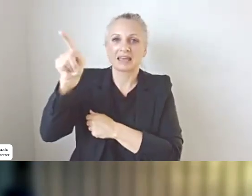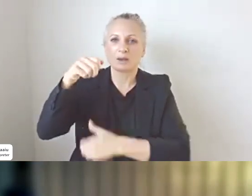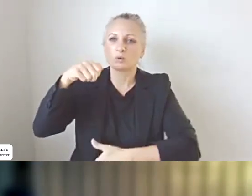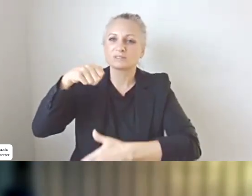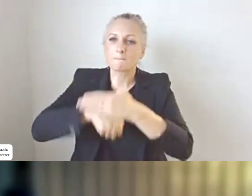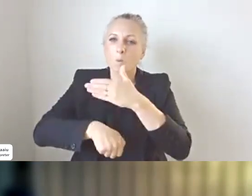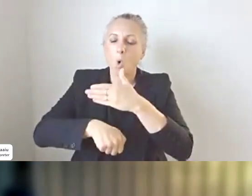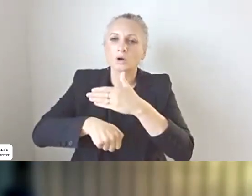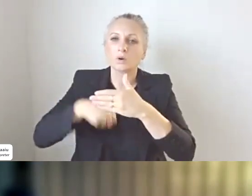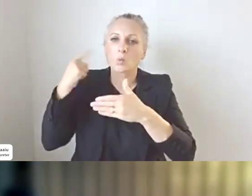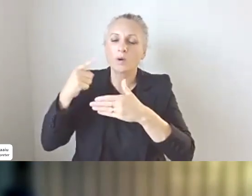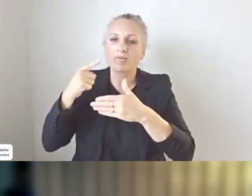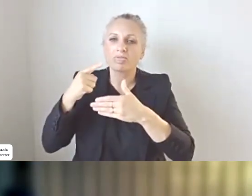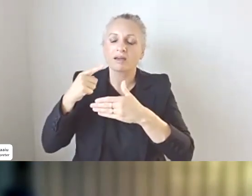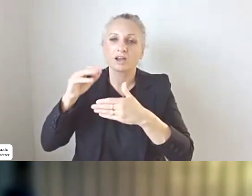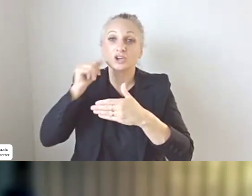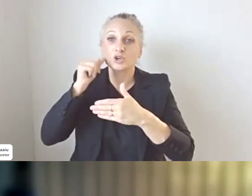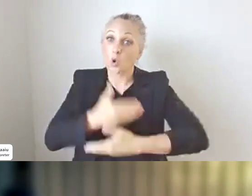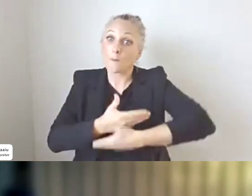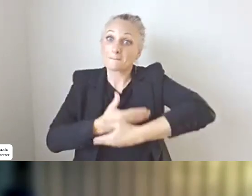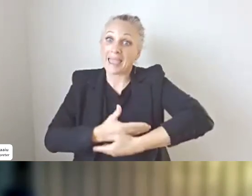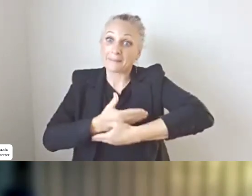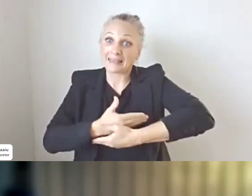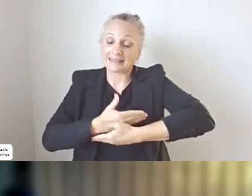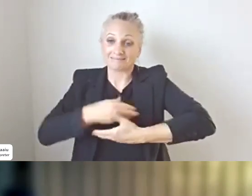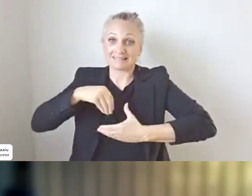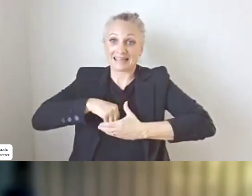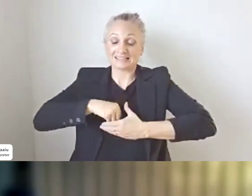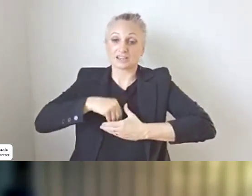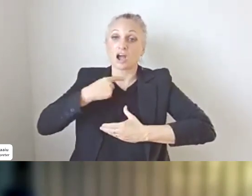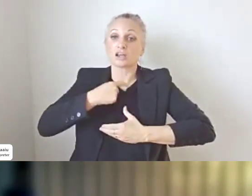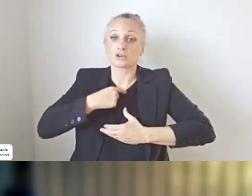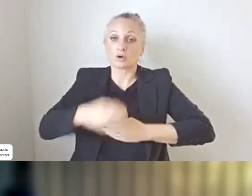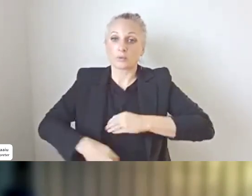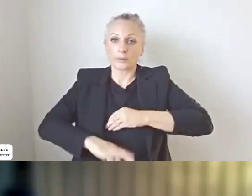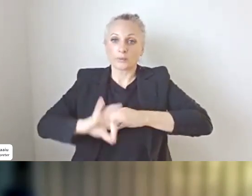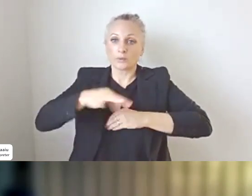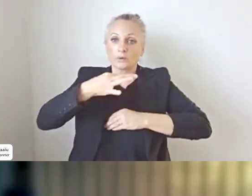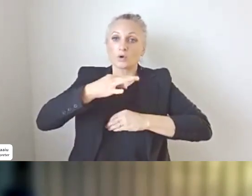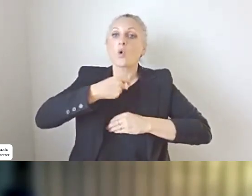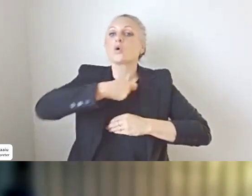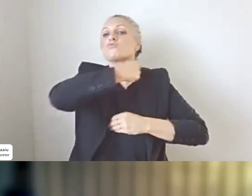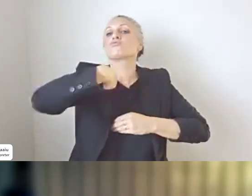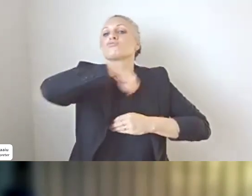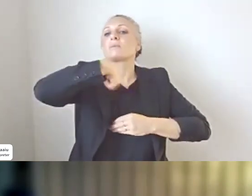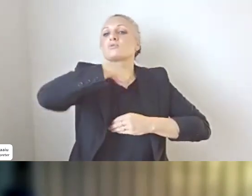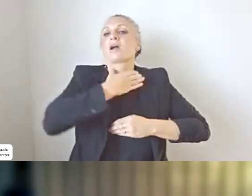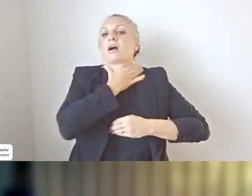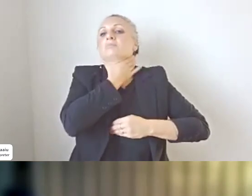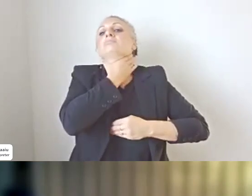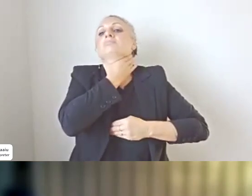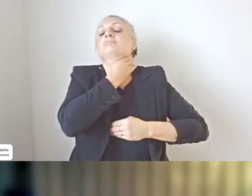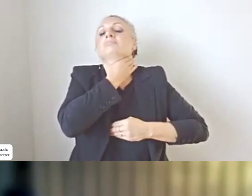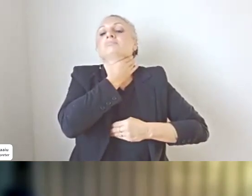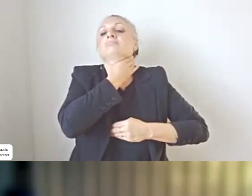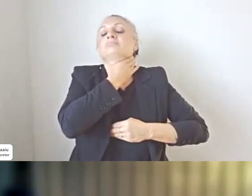cord wrapped around his neck, and therefore ended up with all of these